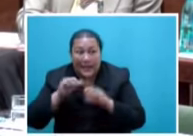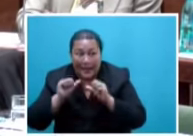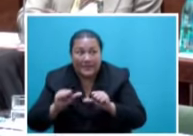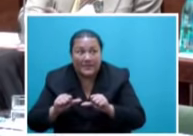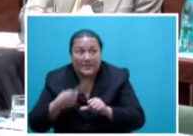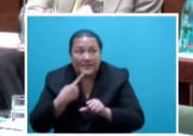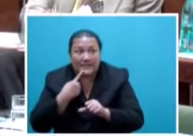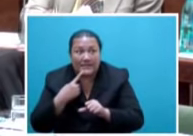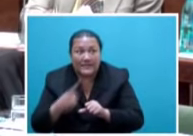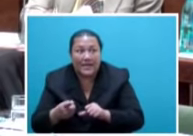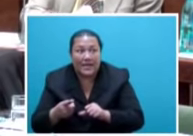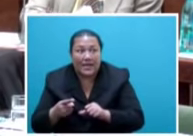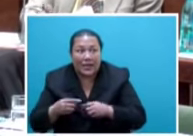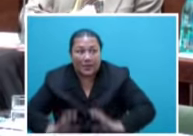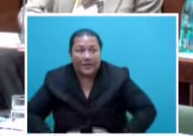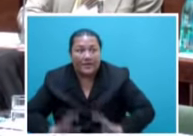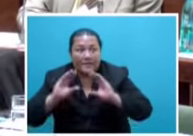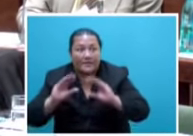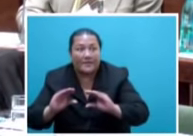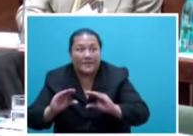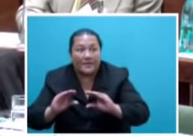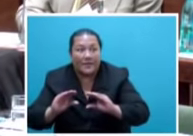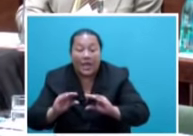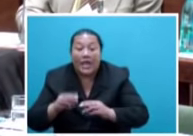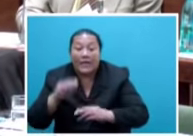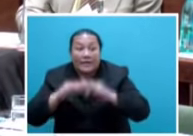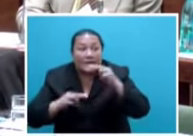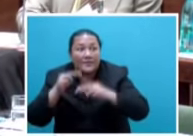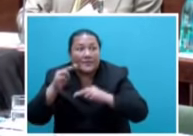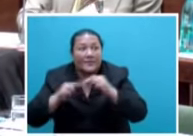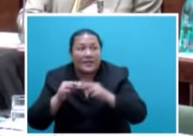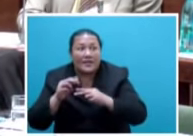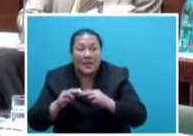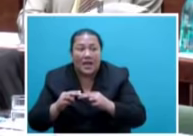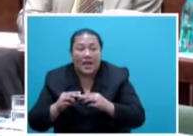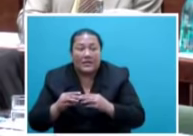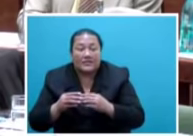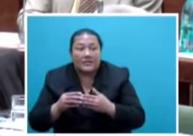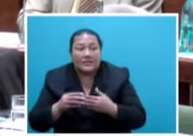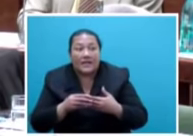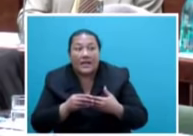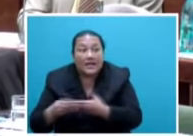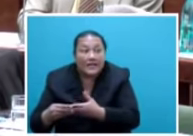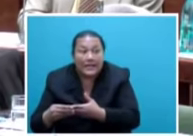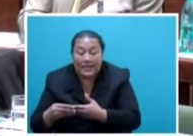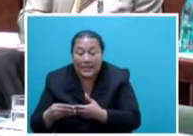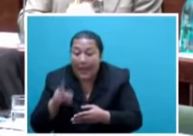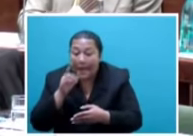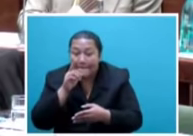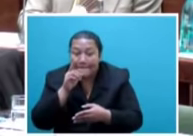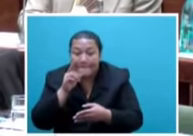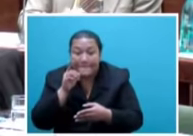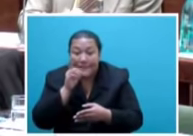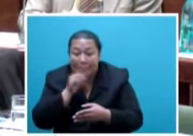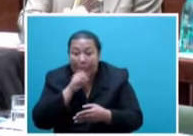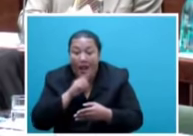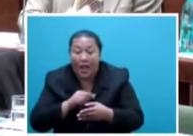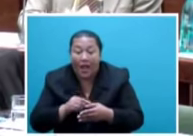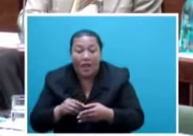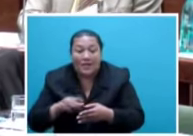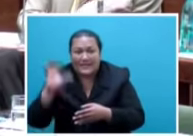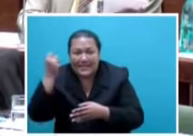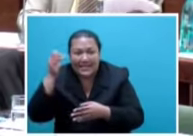investing historic sums to expand the services and infrastructure that lead our people to higher standards of living. Historic sums of borrowed